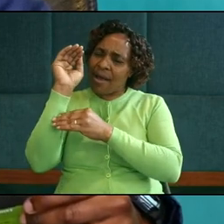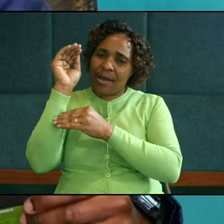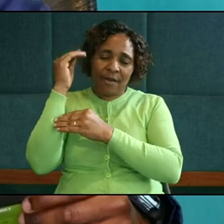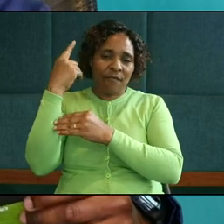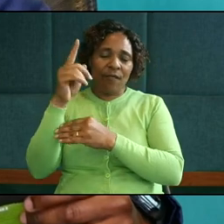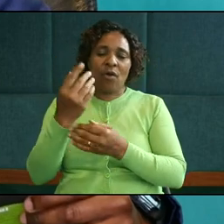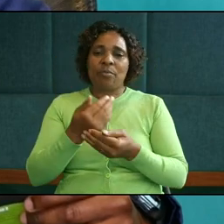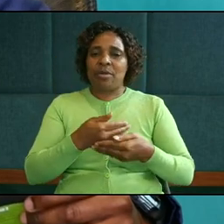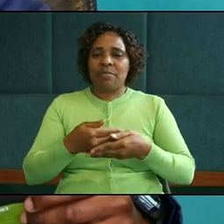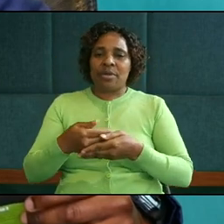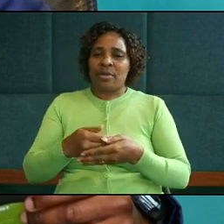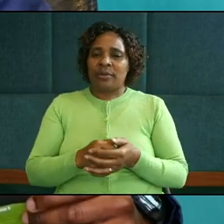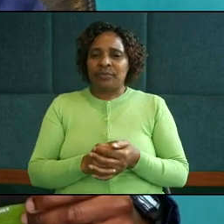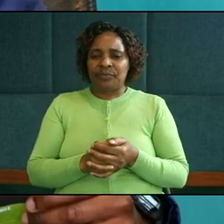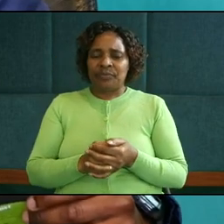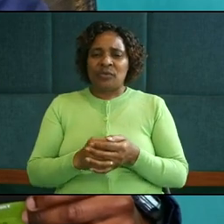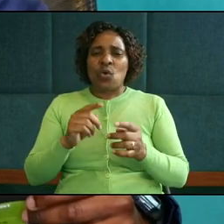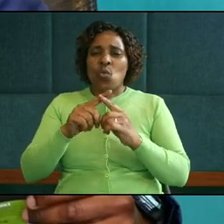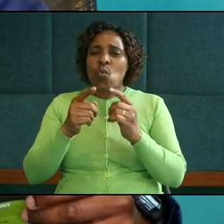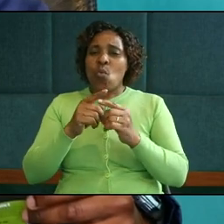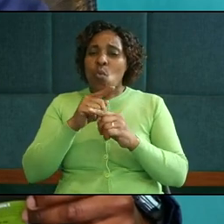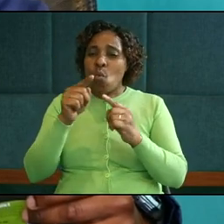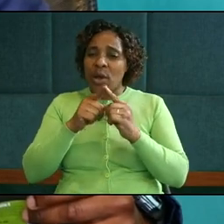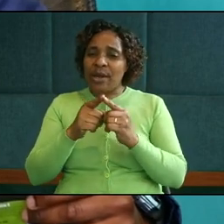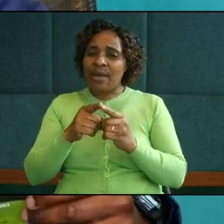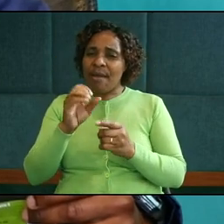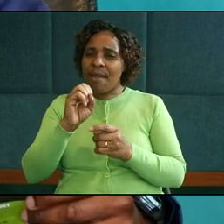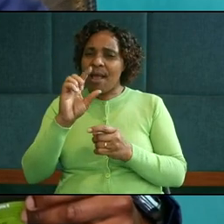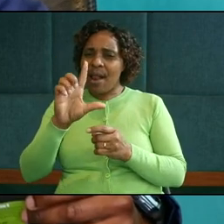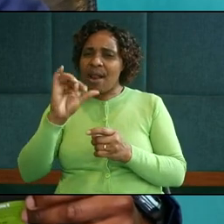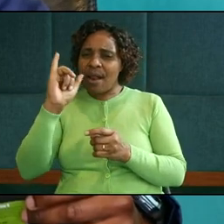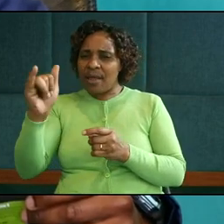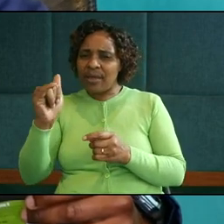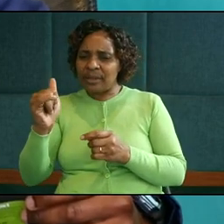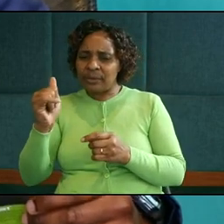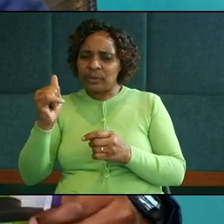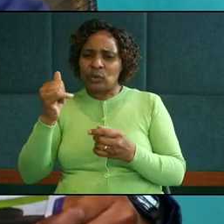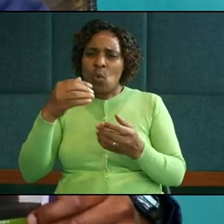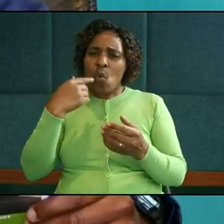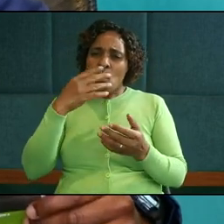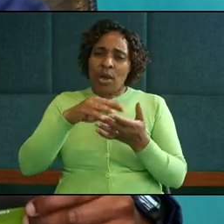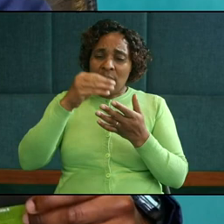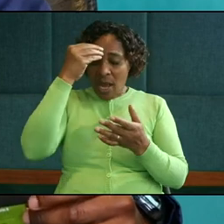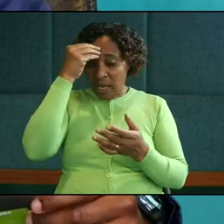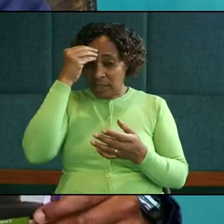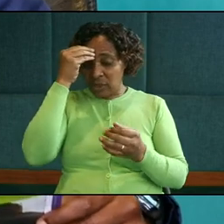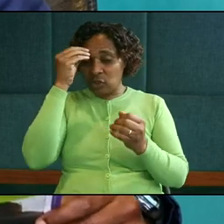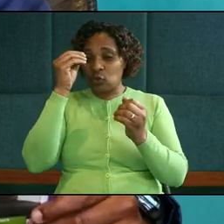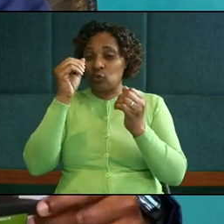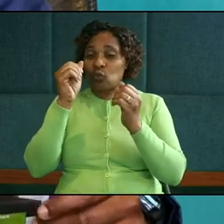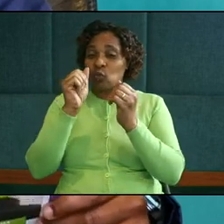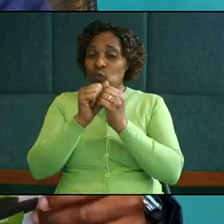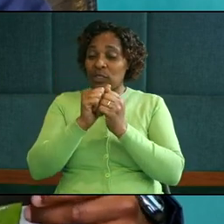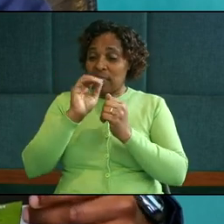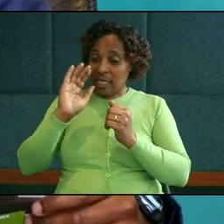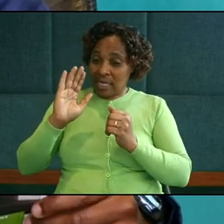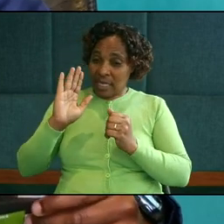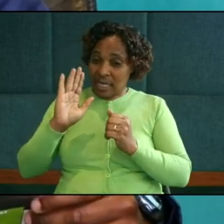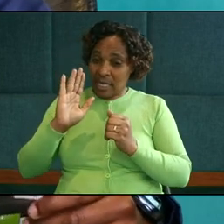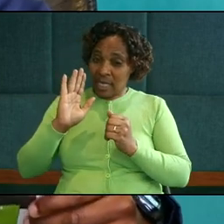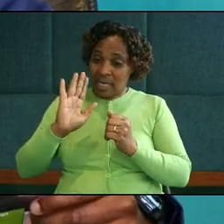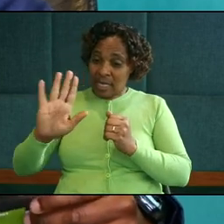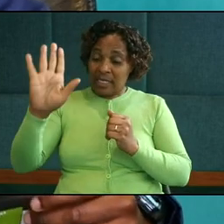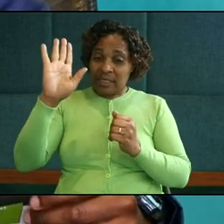child. So much so that even when Eli the priest sees her, who we learned about last week, and his bad boys, you